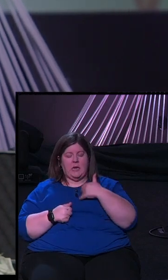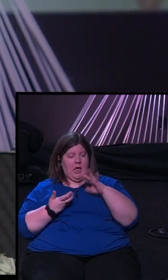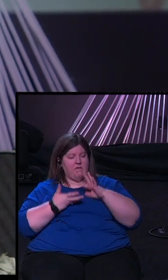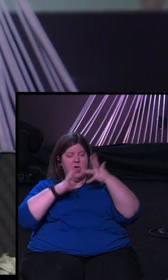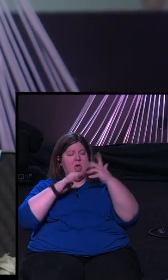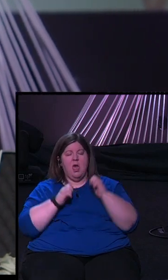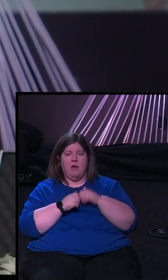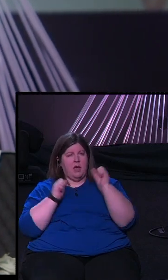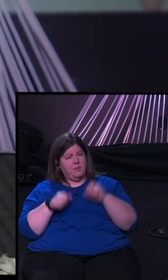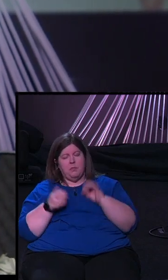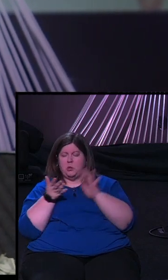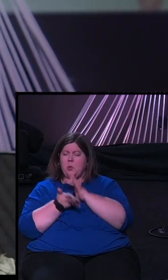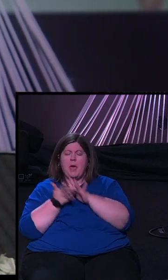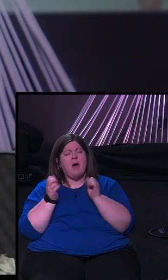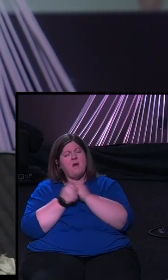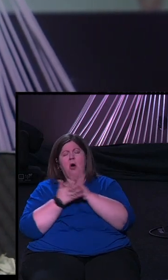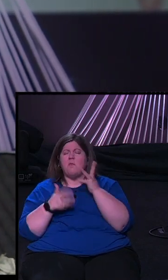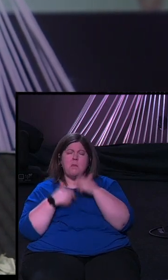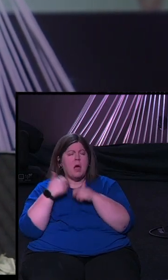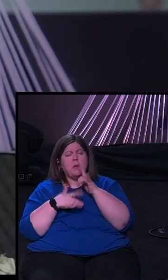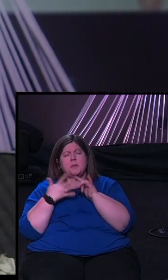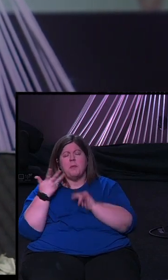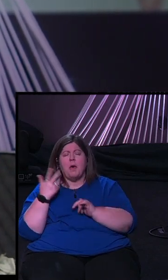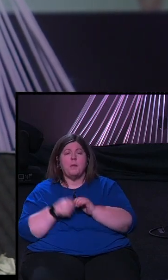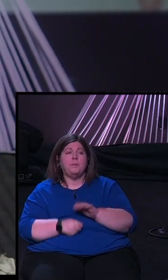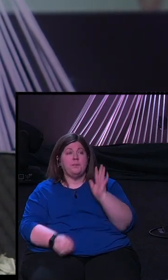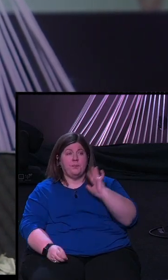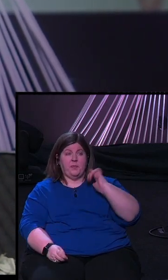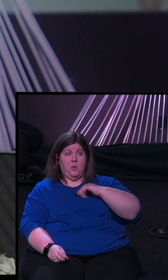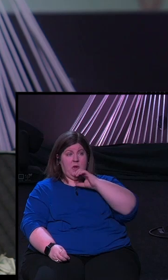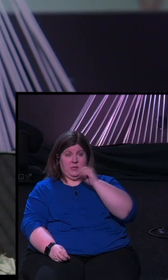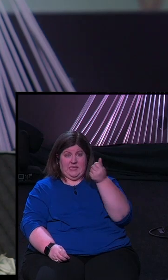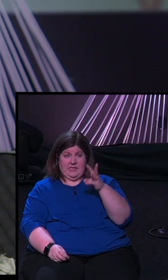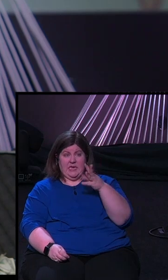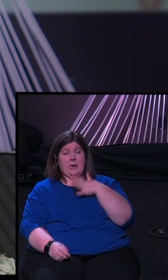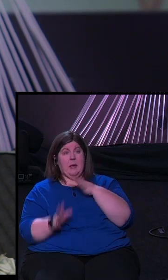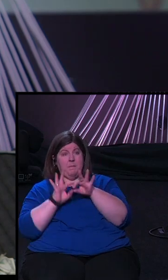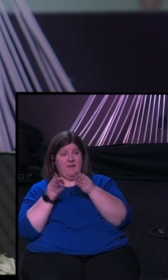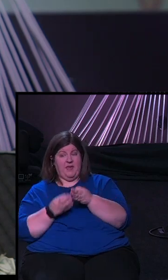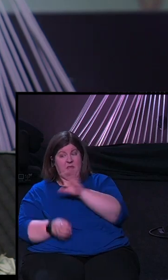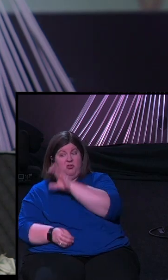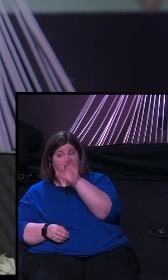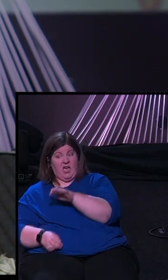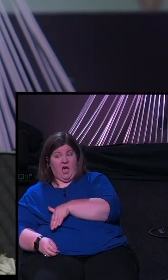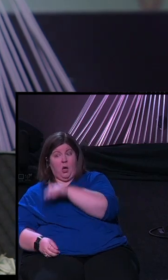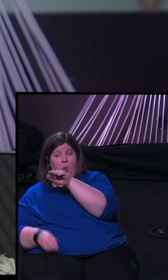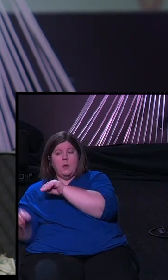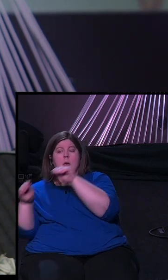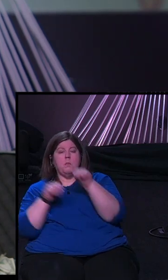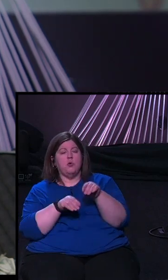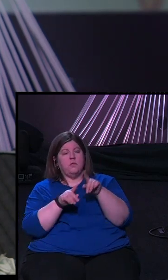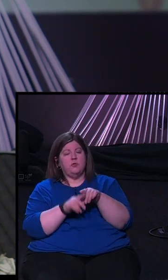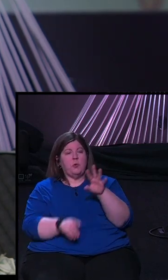discomfort. I remember when I was 16 years old, my family moved from Chicago, Illinois to Midland, Michigan. And cost of